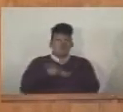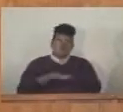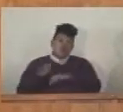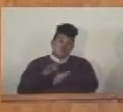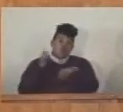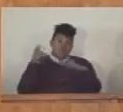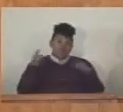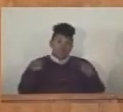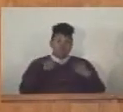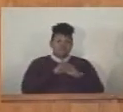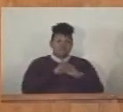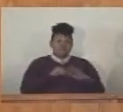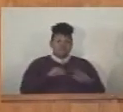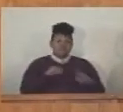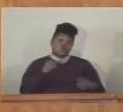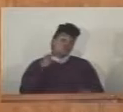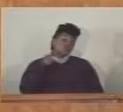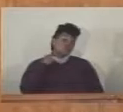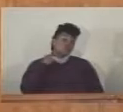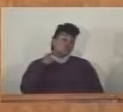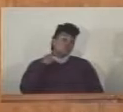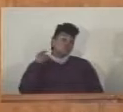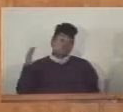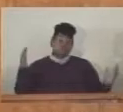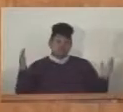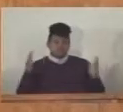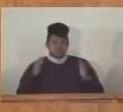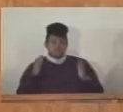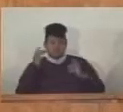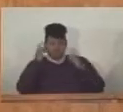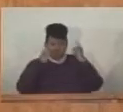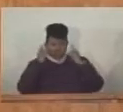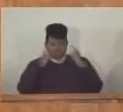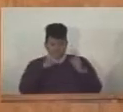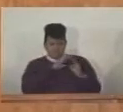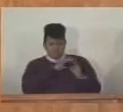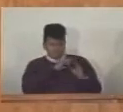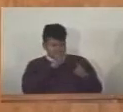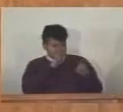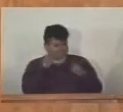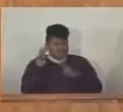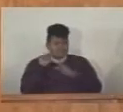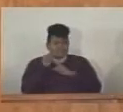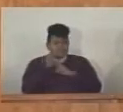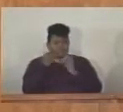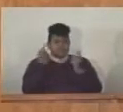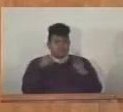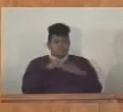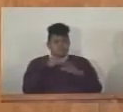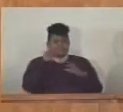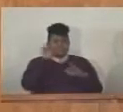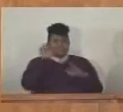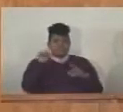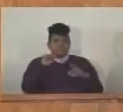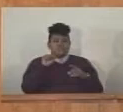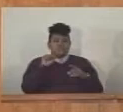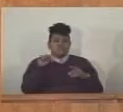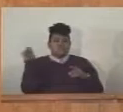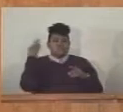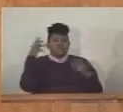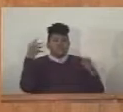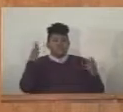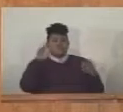on. Indeed, by June, so concerned had the authorities become about the situation in St. James, where there were